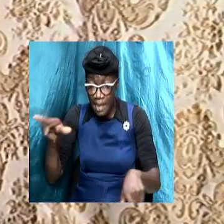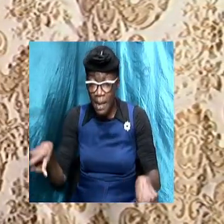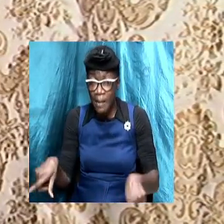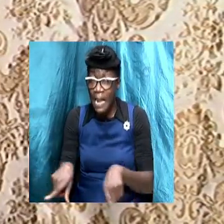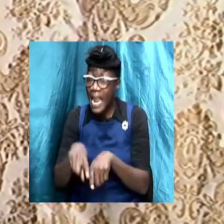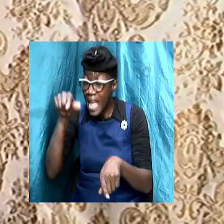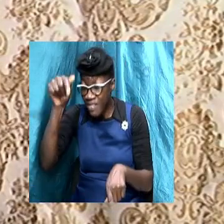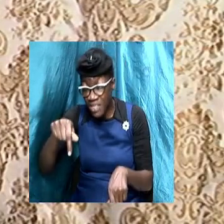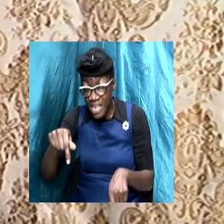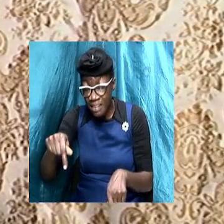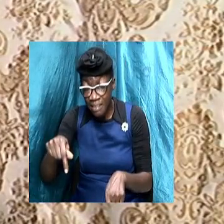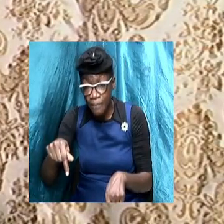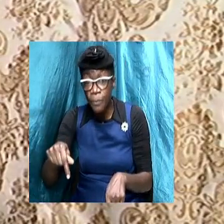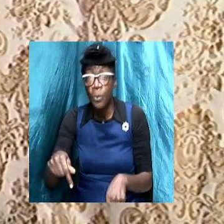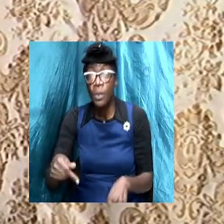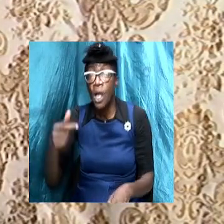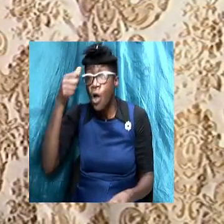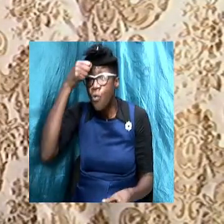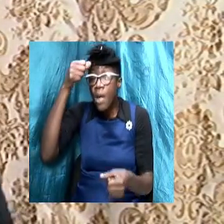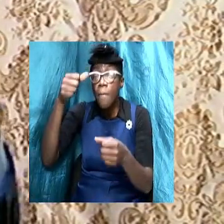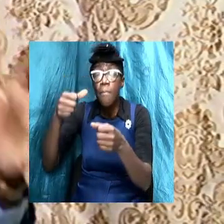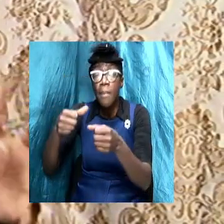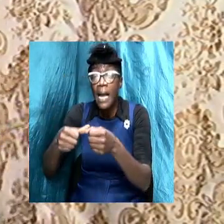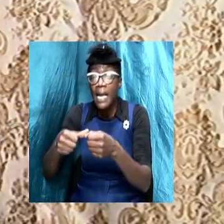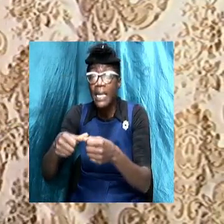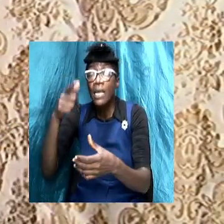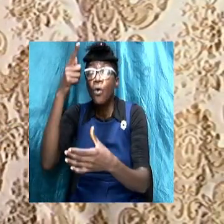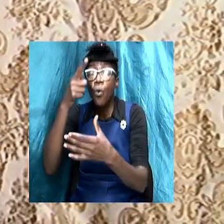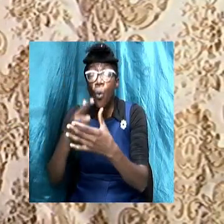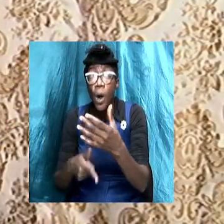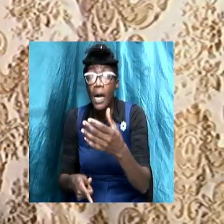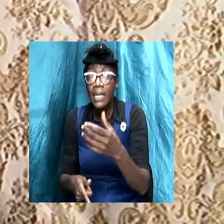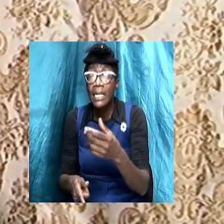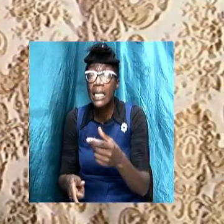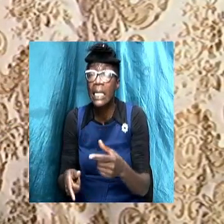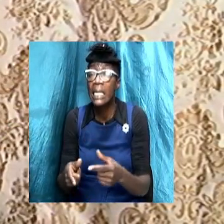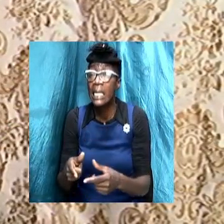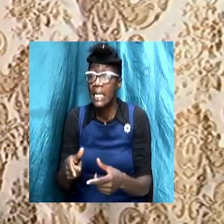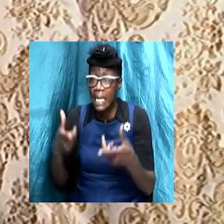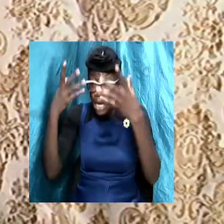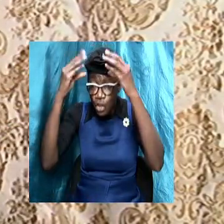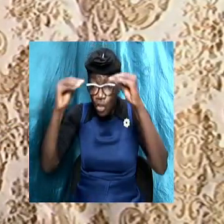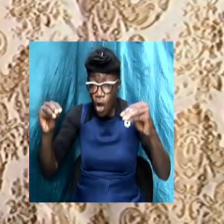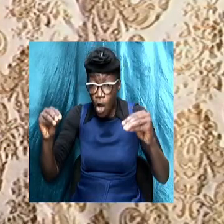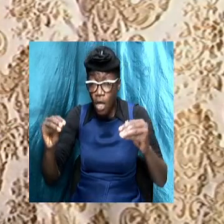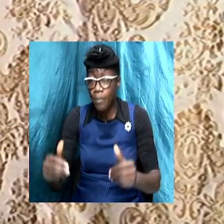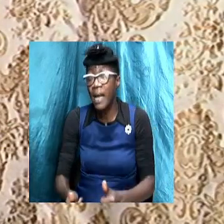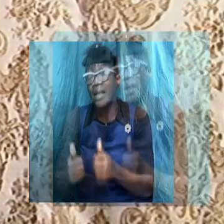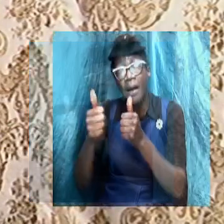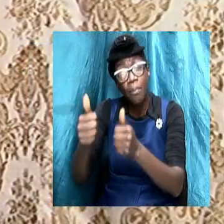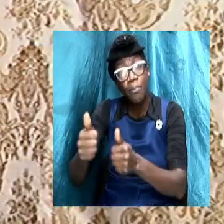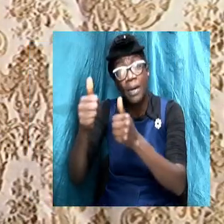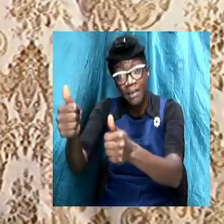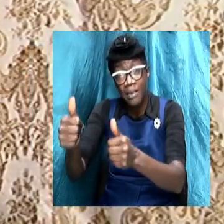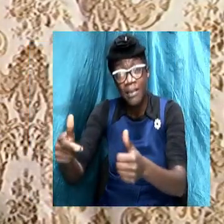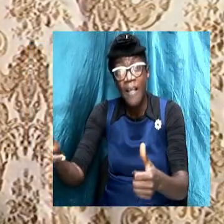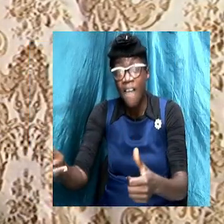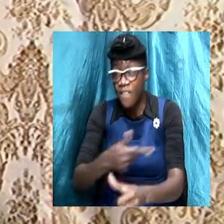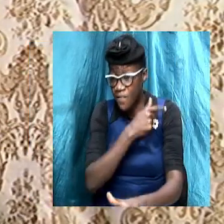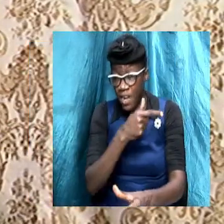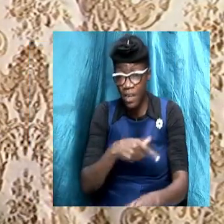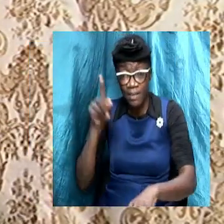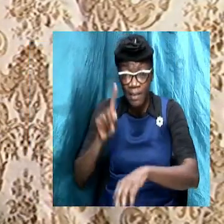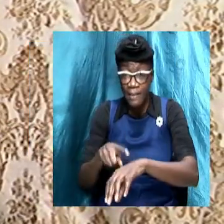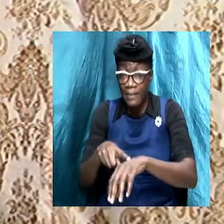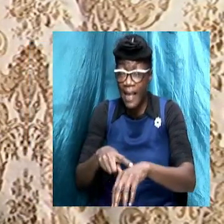must be reminded, amen, of what was taught by the apostles. We must be reminded of what was taught by the first century church